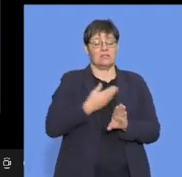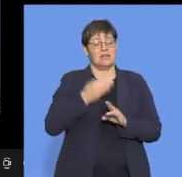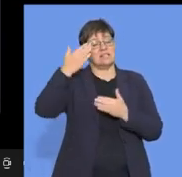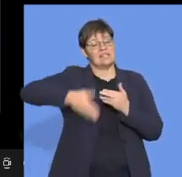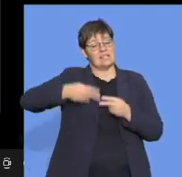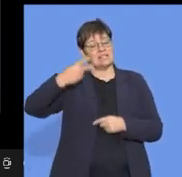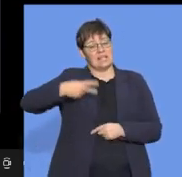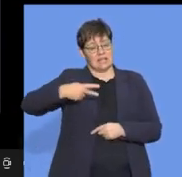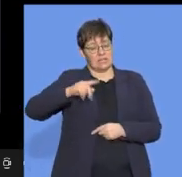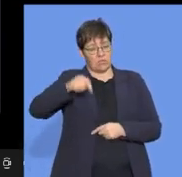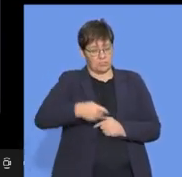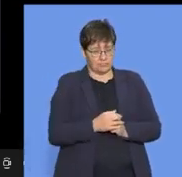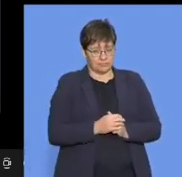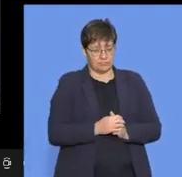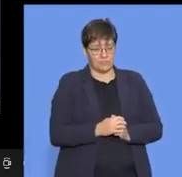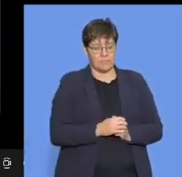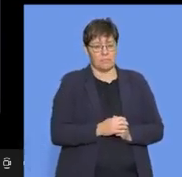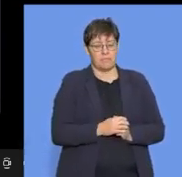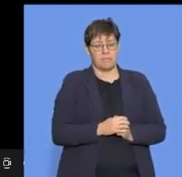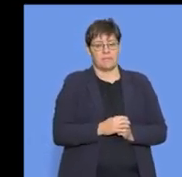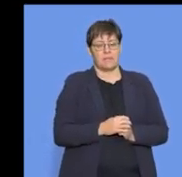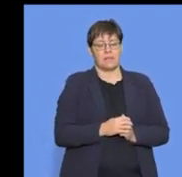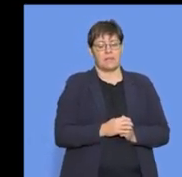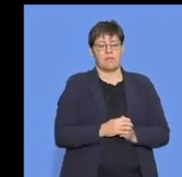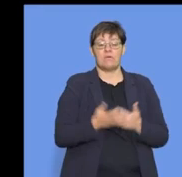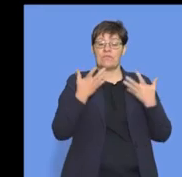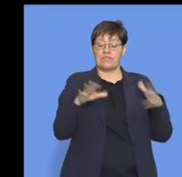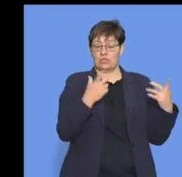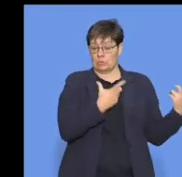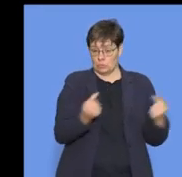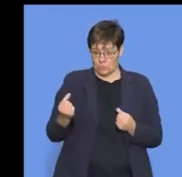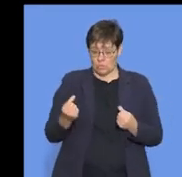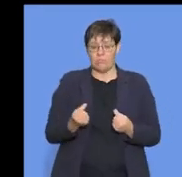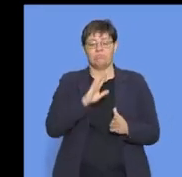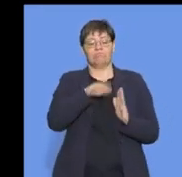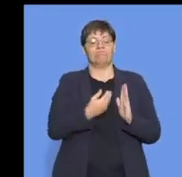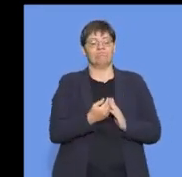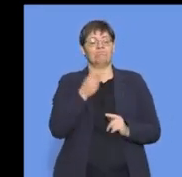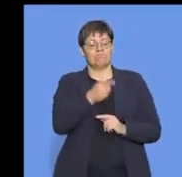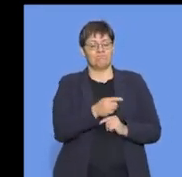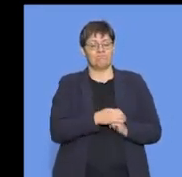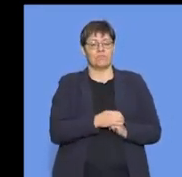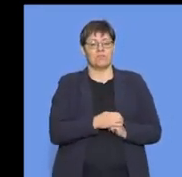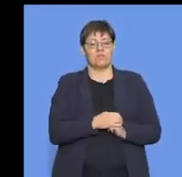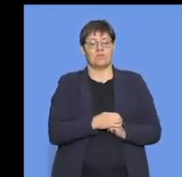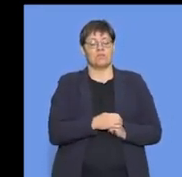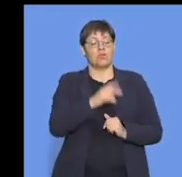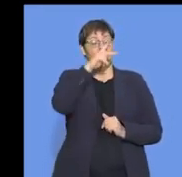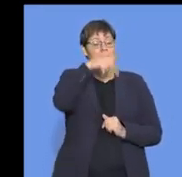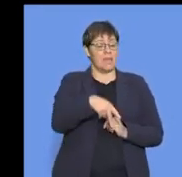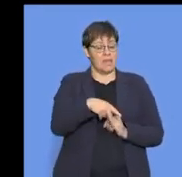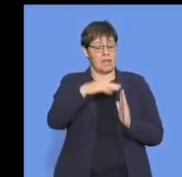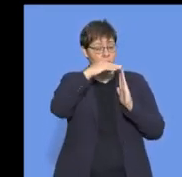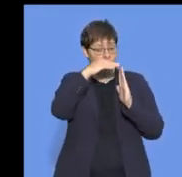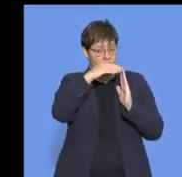107,0097387. Remember again, we've got to round off to 2 decimal places. So once we've done that, we've got to round off